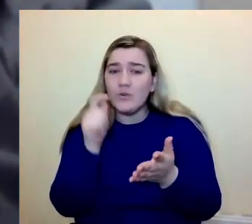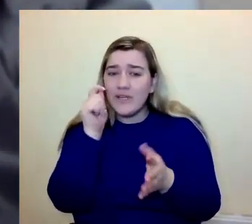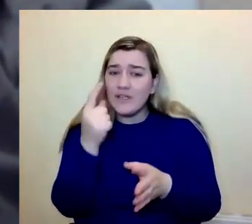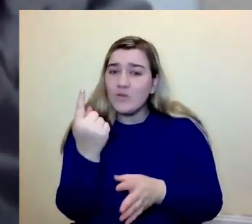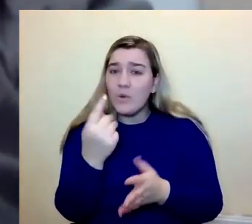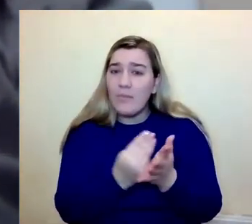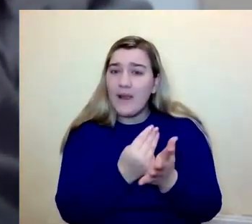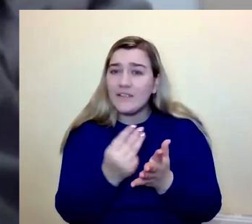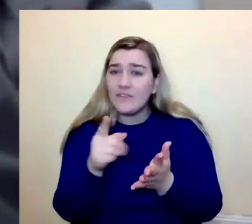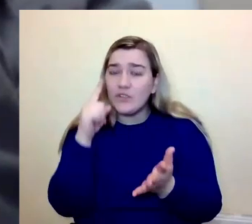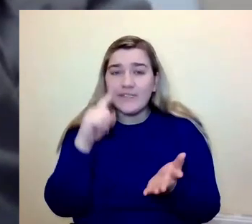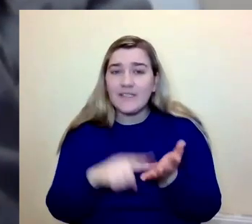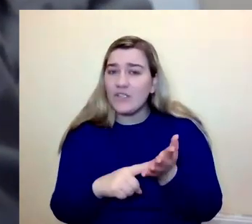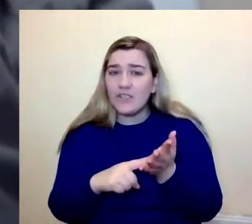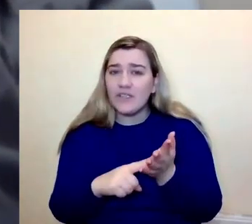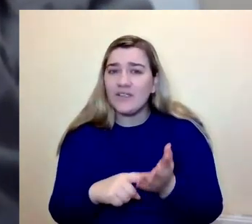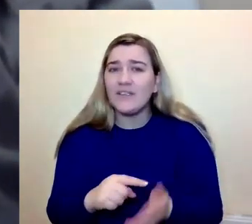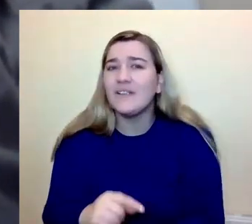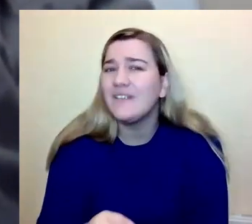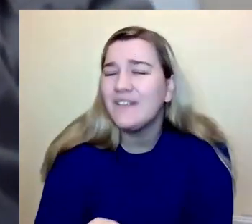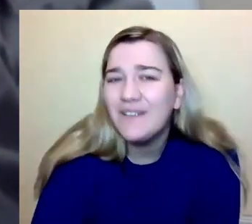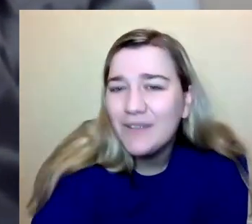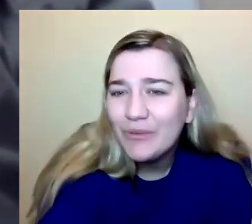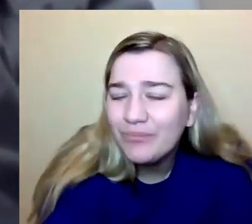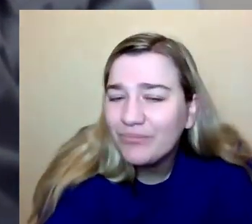was really stuck out for you?